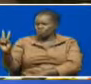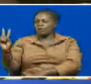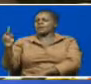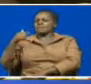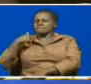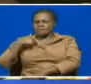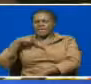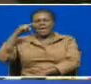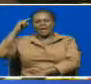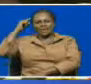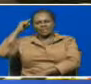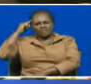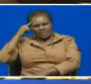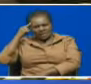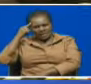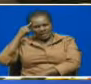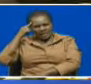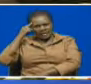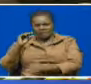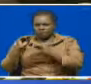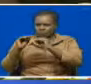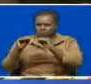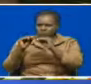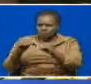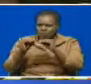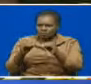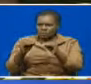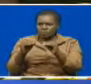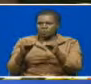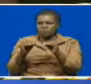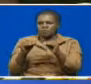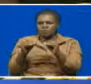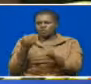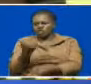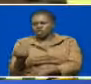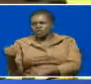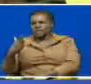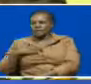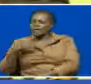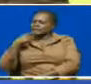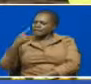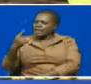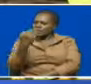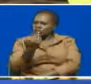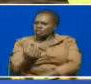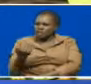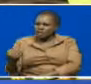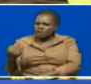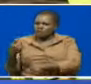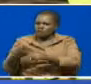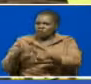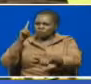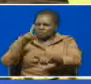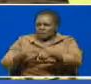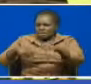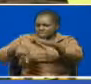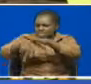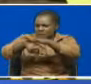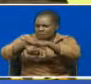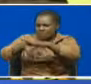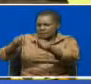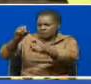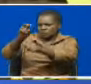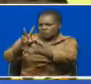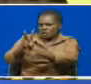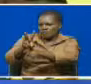was thinking sensitization on the same to our children. Tell the children from primary school,